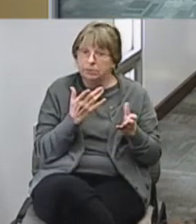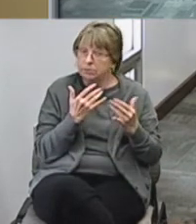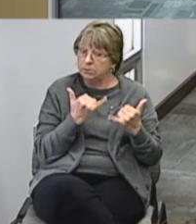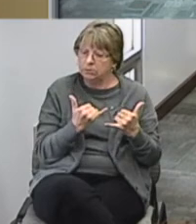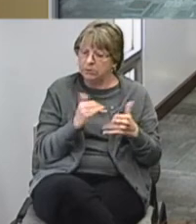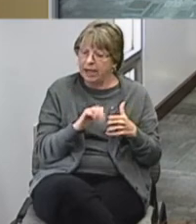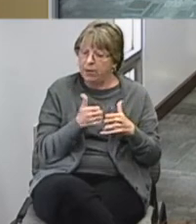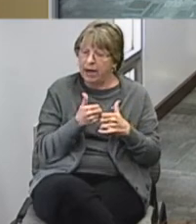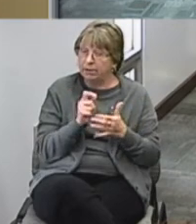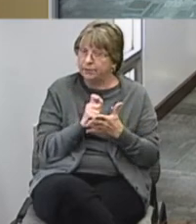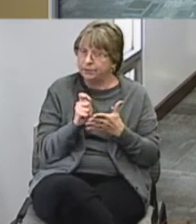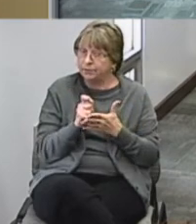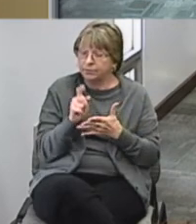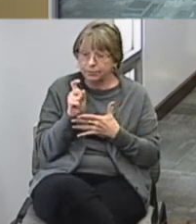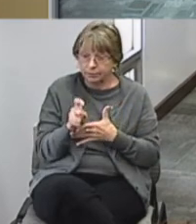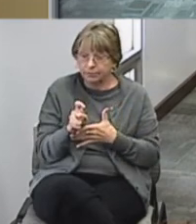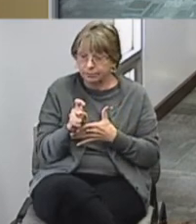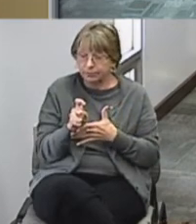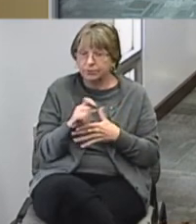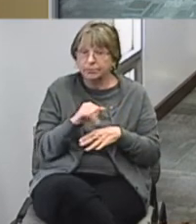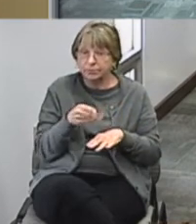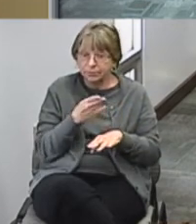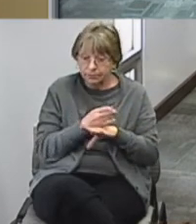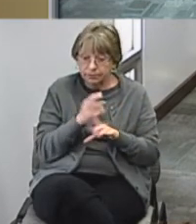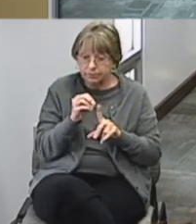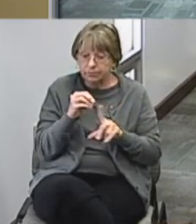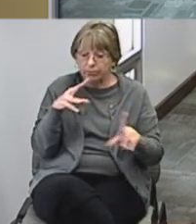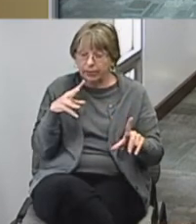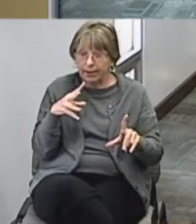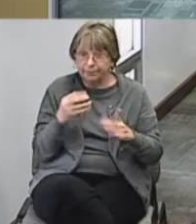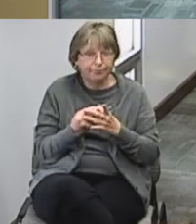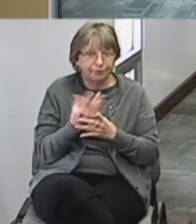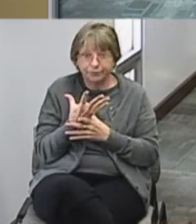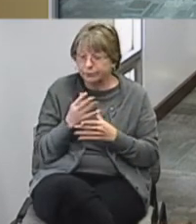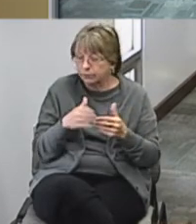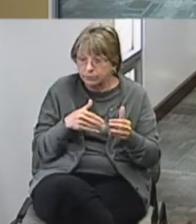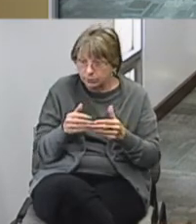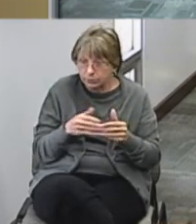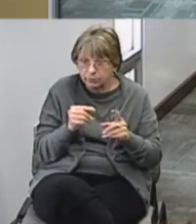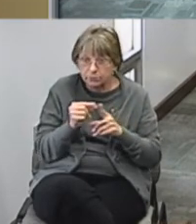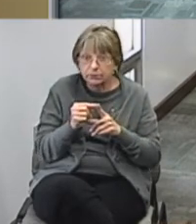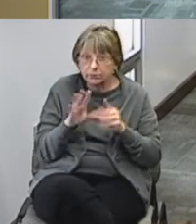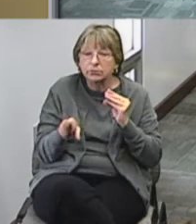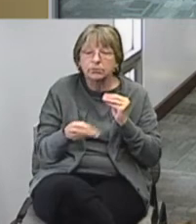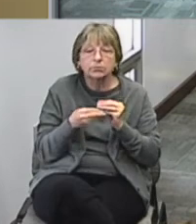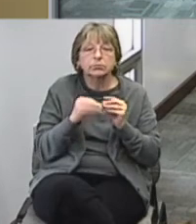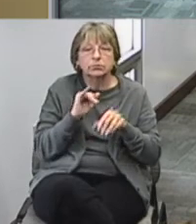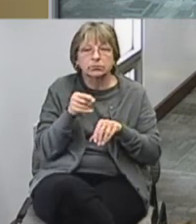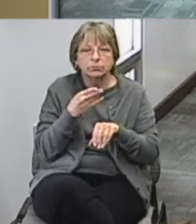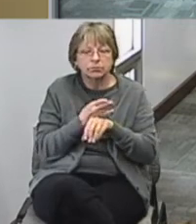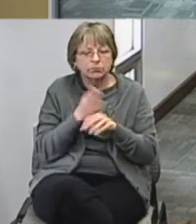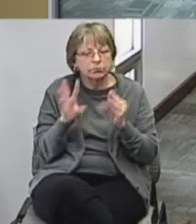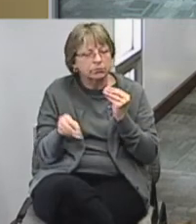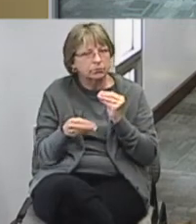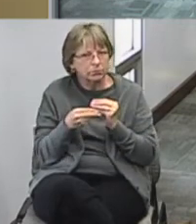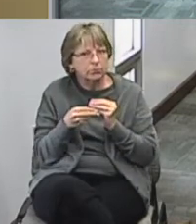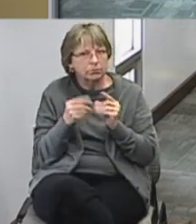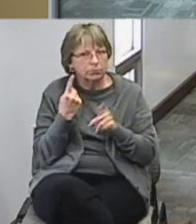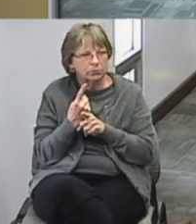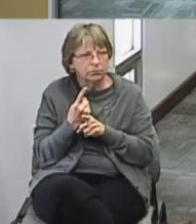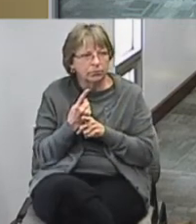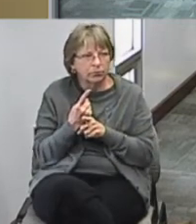to be job and expansion. increases, expansion, growth, whatever word you'd use, additional jobs added in some fashion.